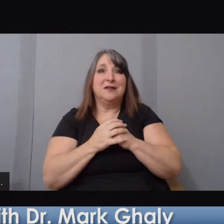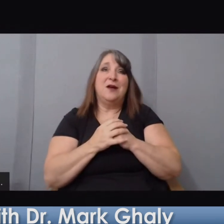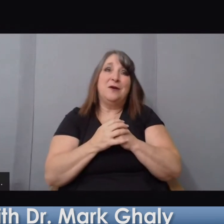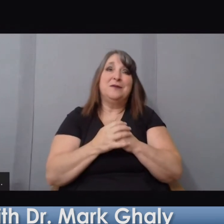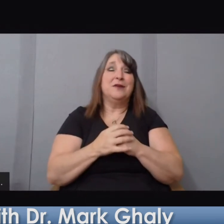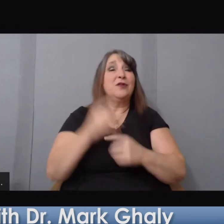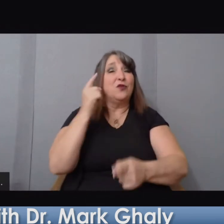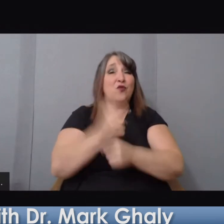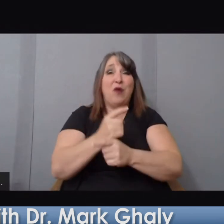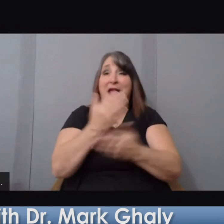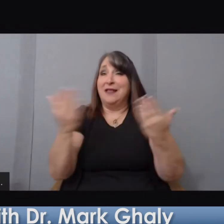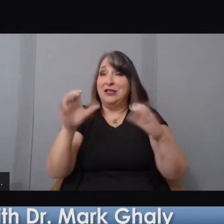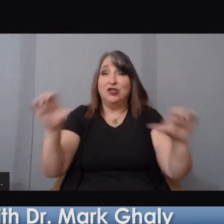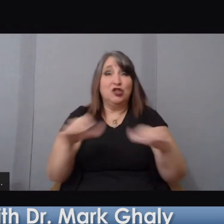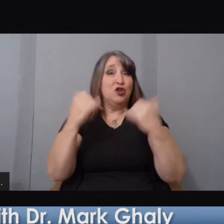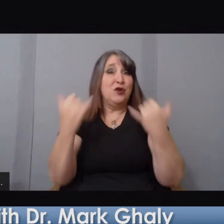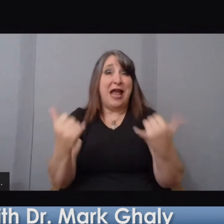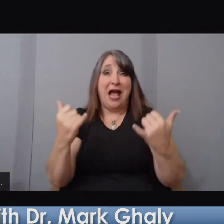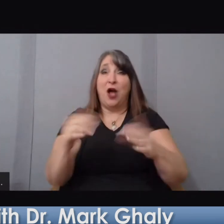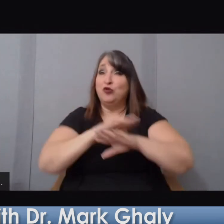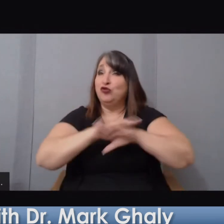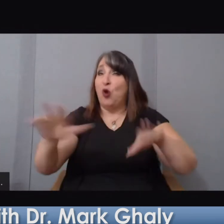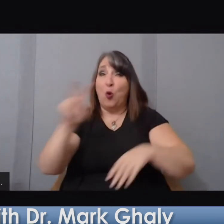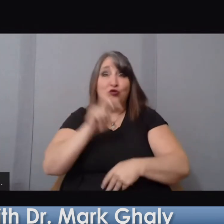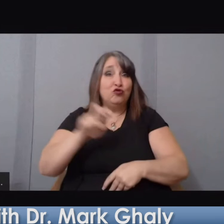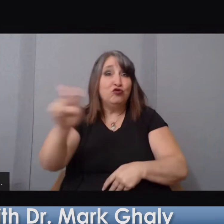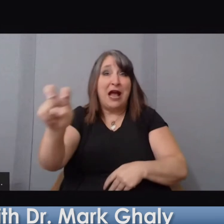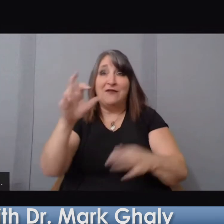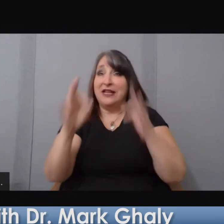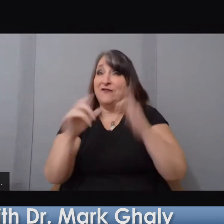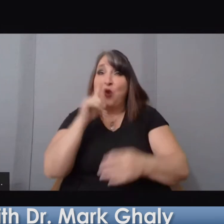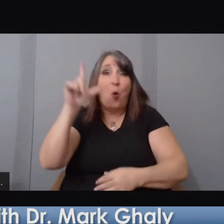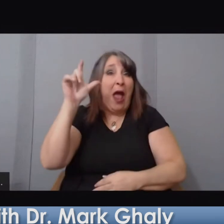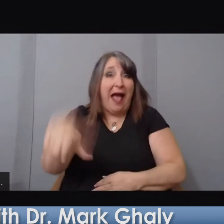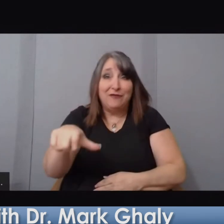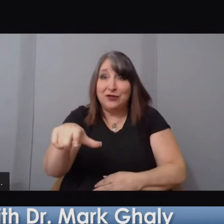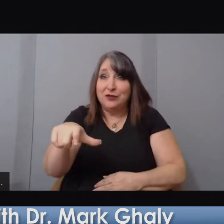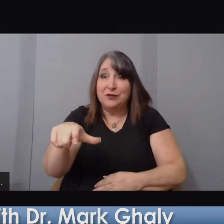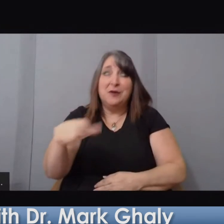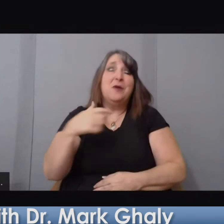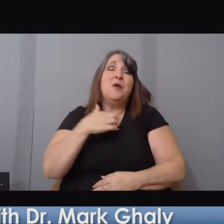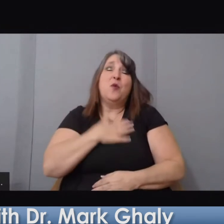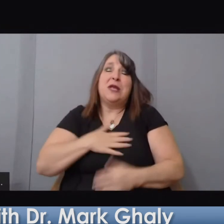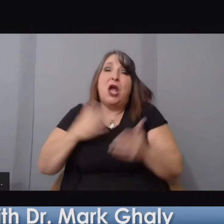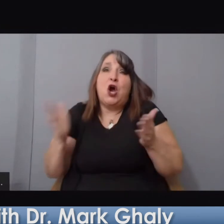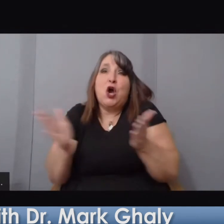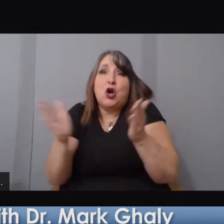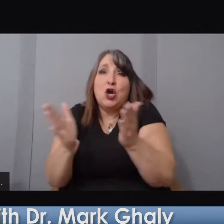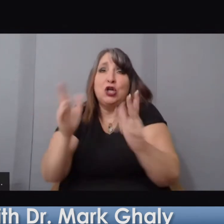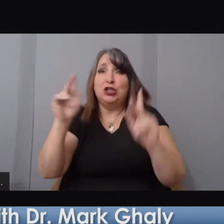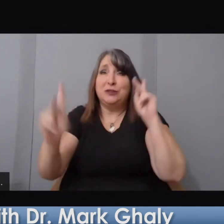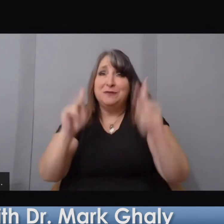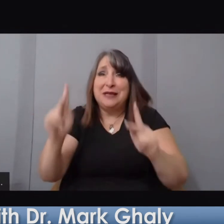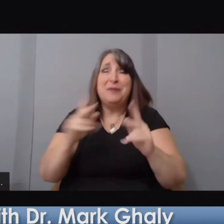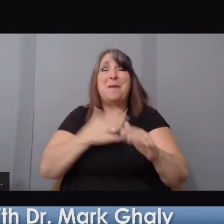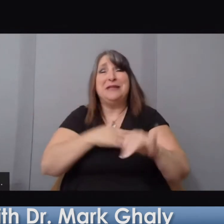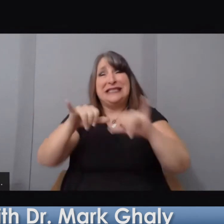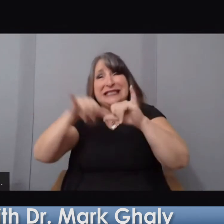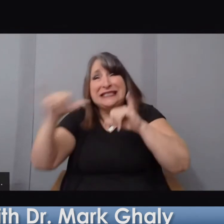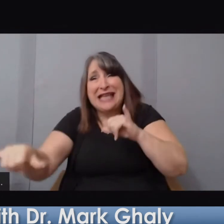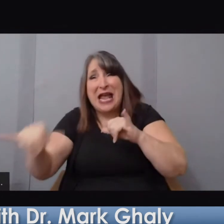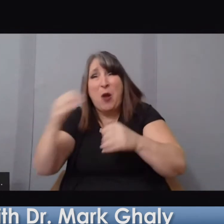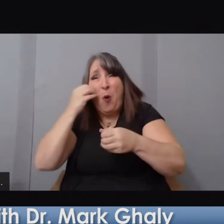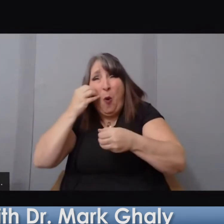do now. I think that's first and foremost. We urge people to consider staying close to home, staying at home, staying with